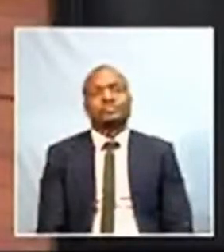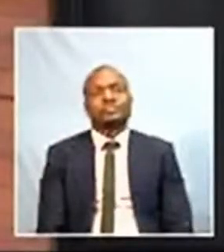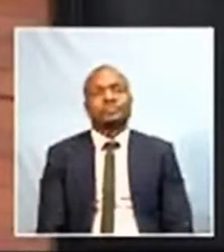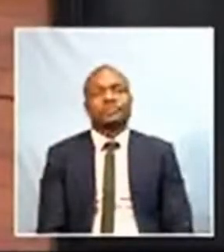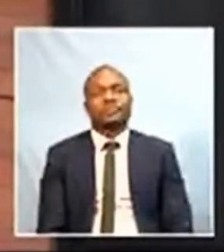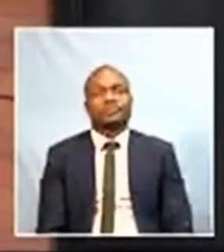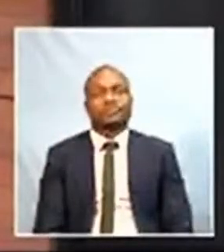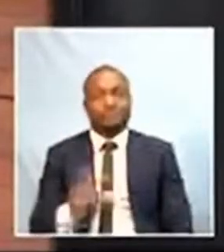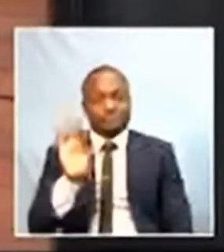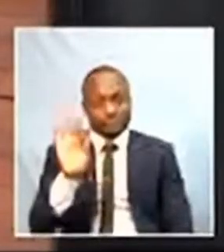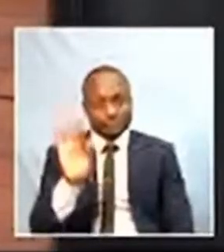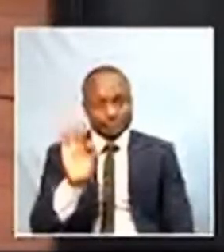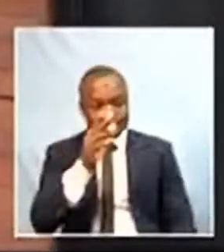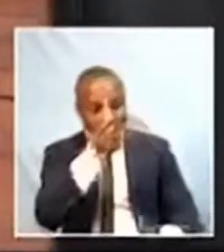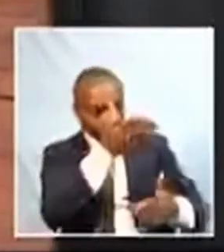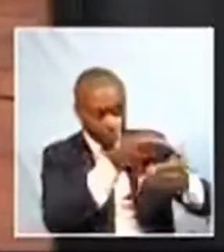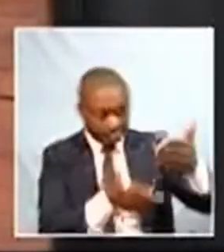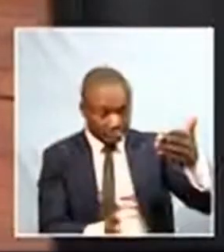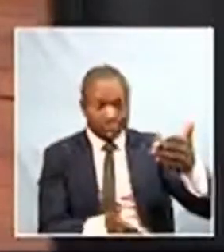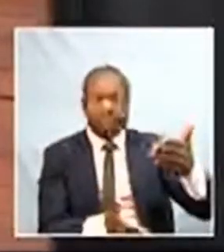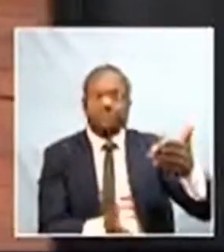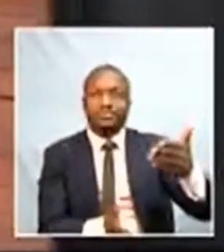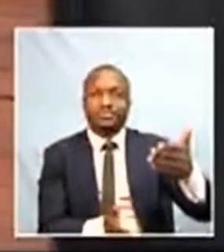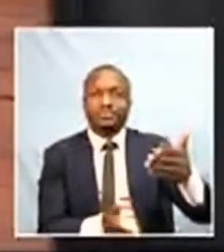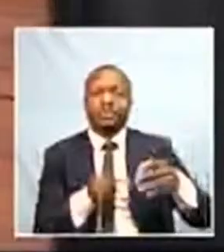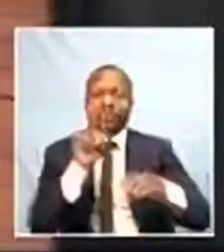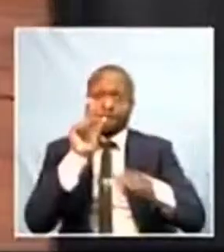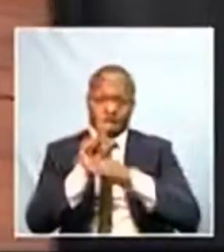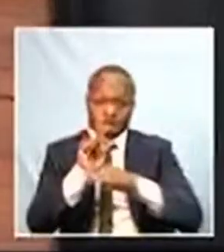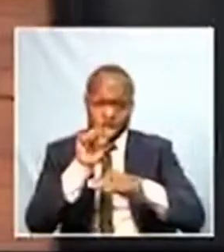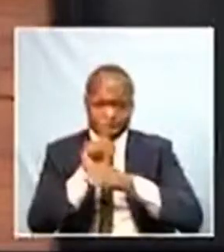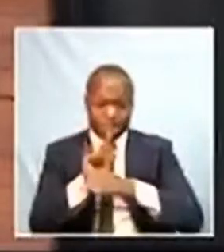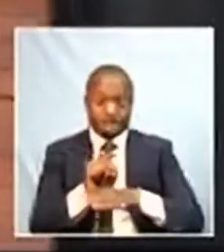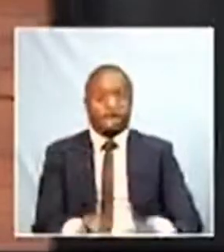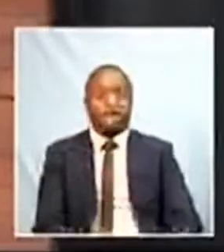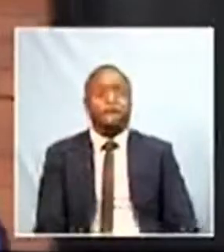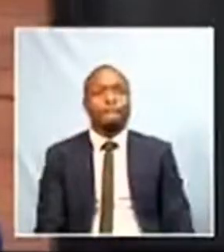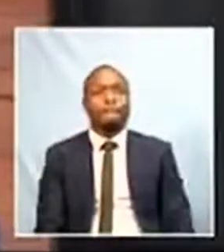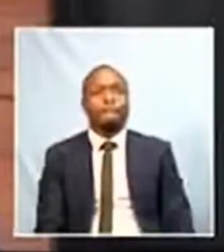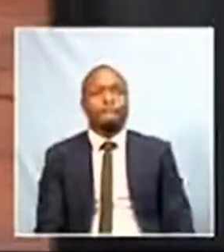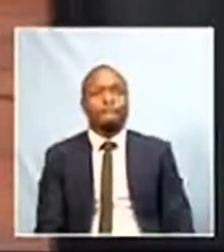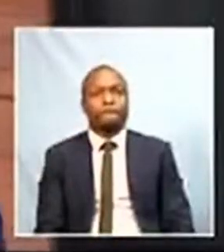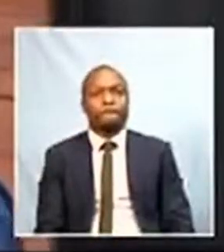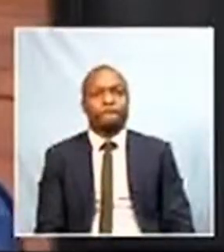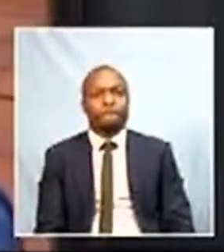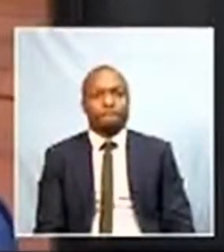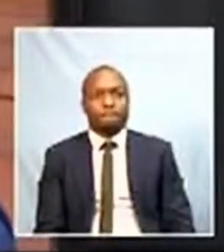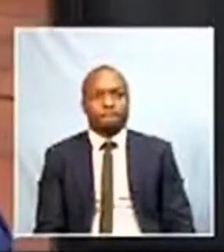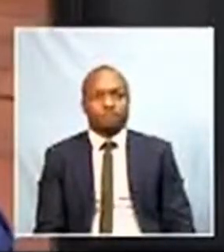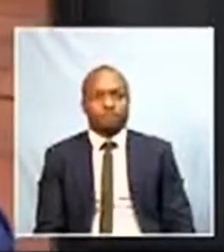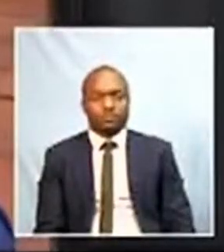up to 9. These are projects that were